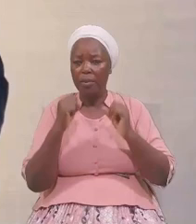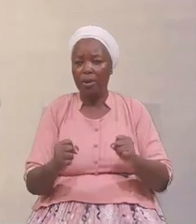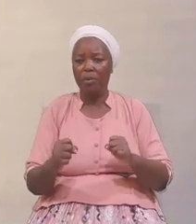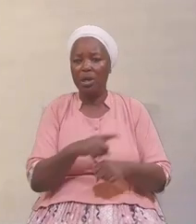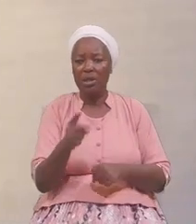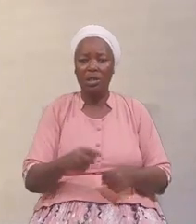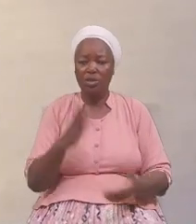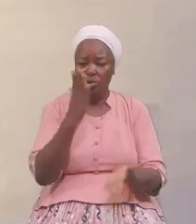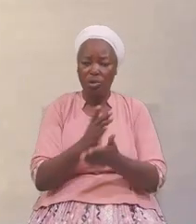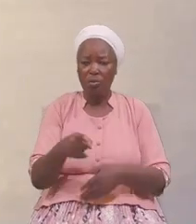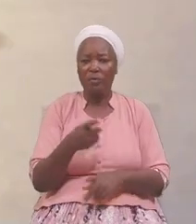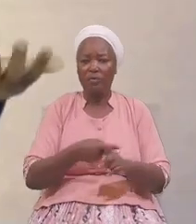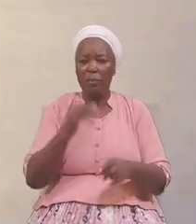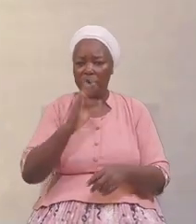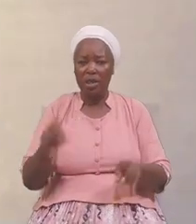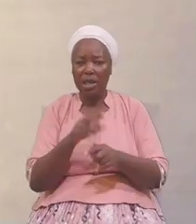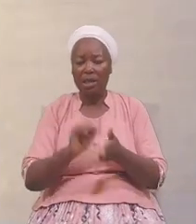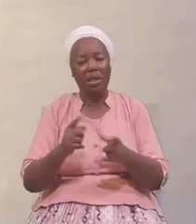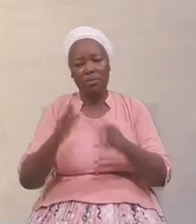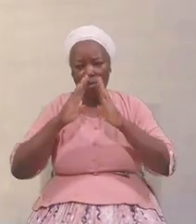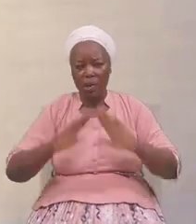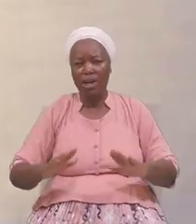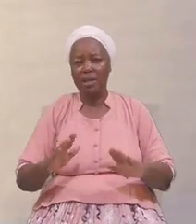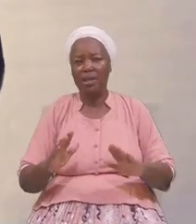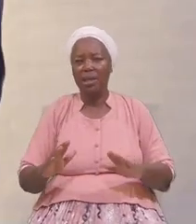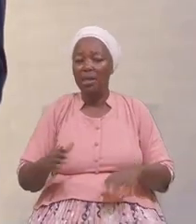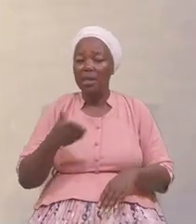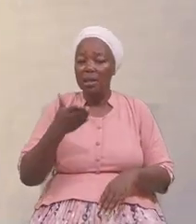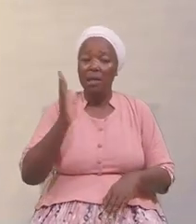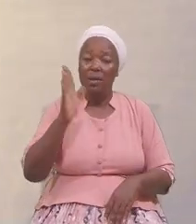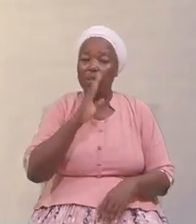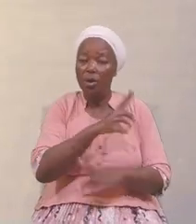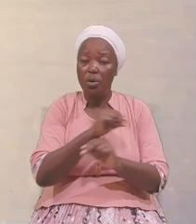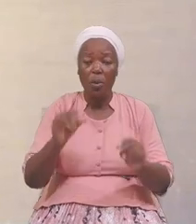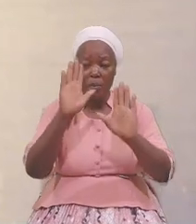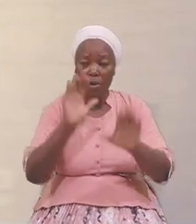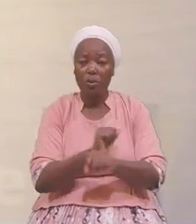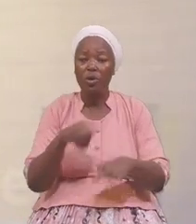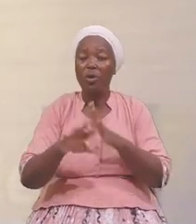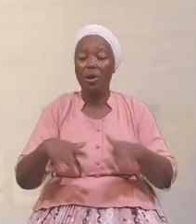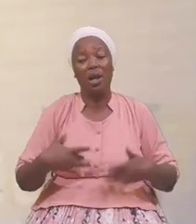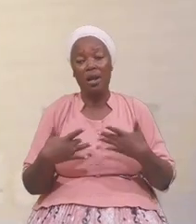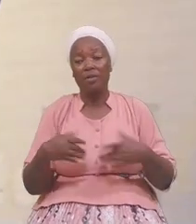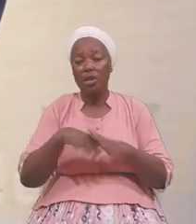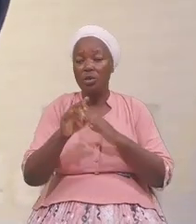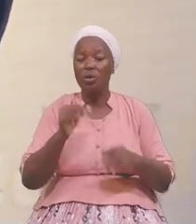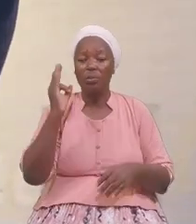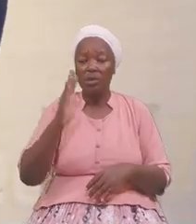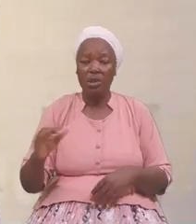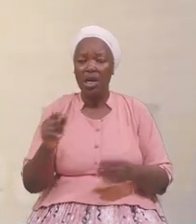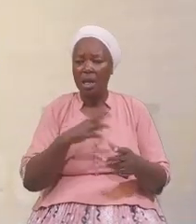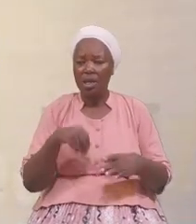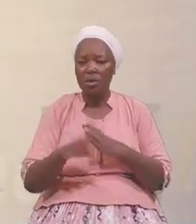shout you down and you keep quiet, there'll be no miracle in your life, in your ministry, in